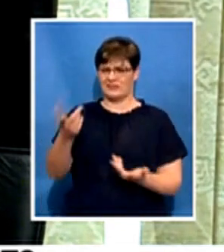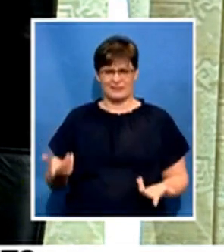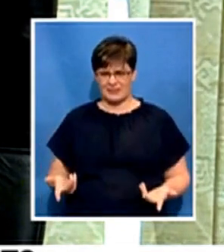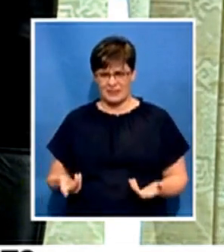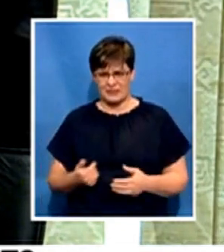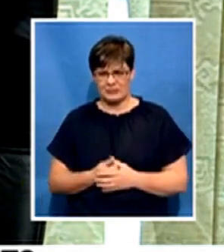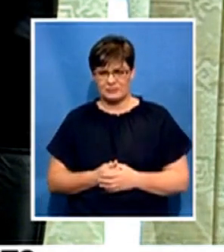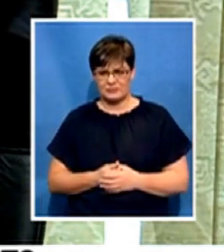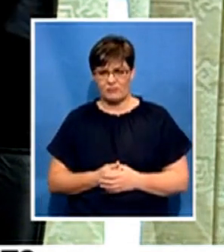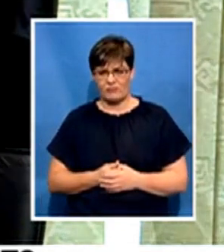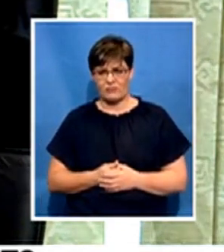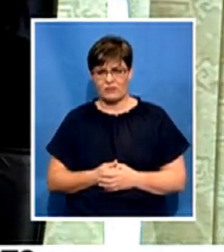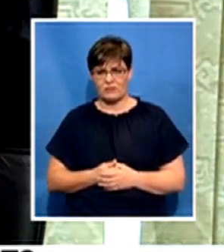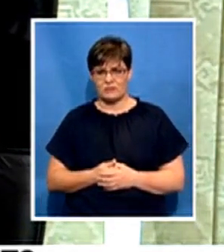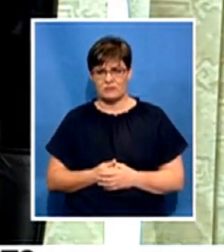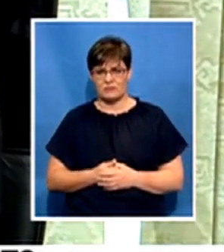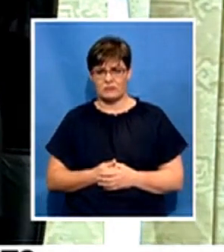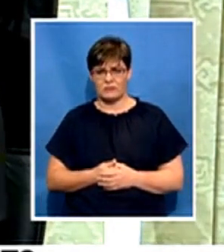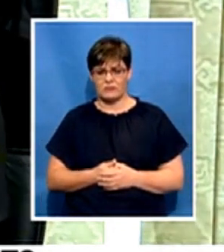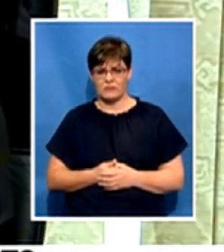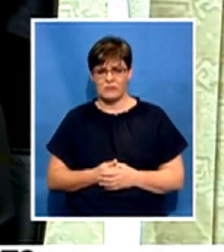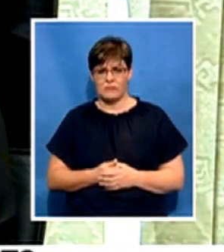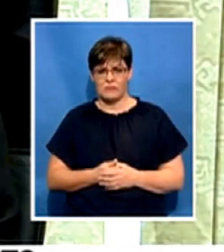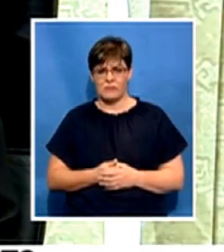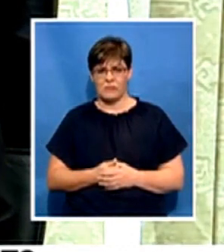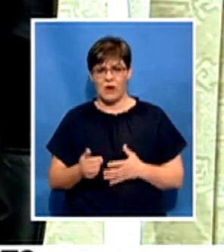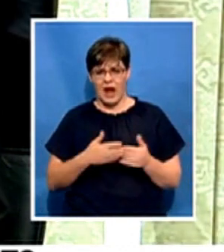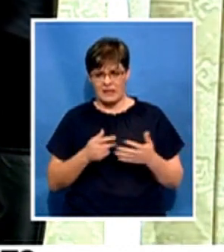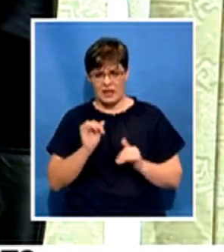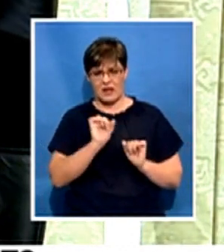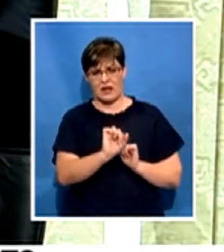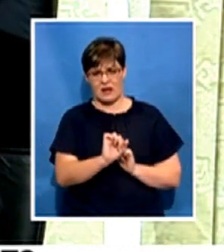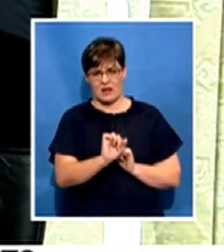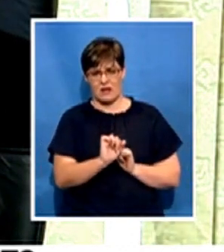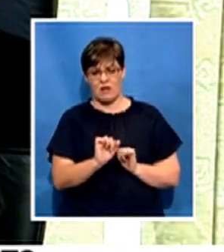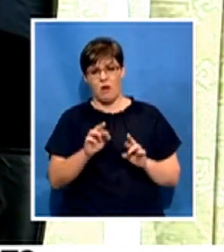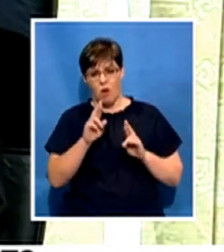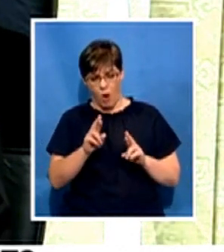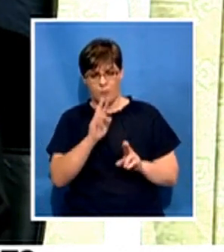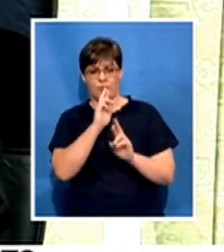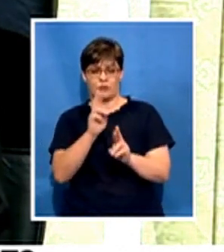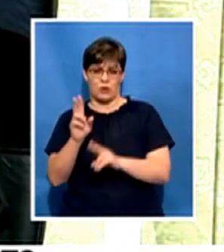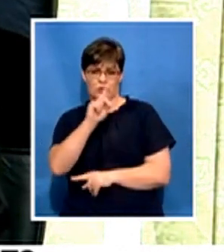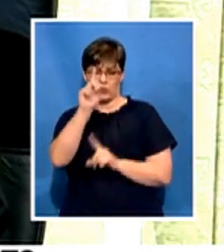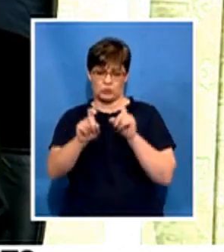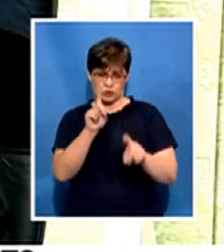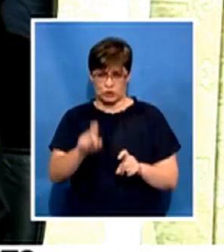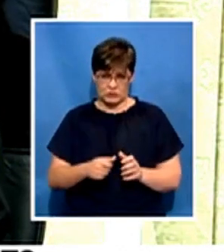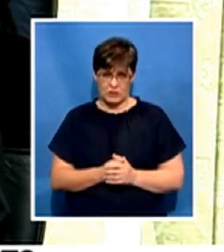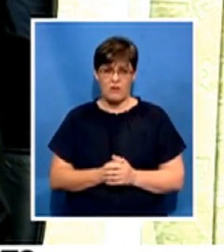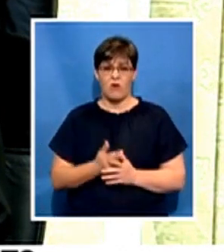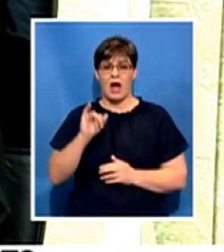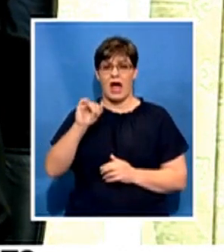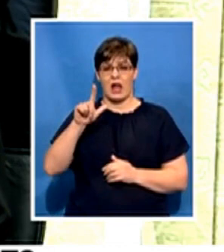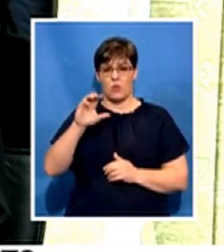so, Spamandla, I dealt with I hope I did try to respond to your question in relation to the ILO. When things are